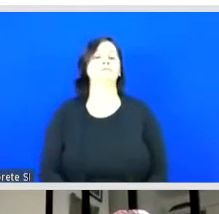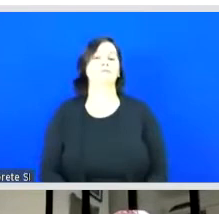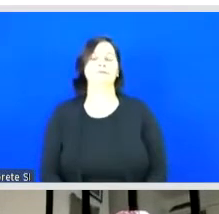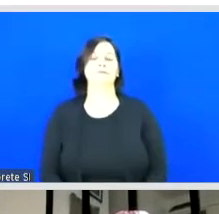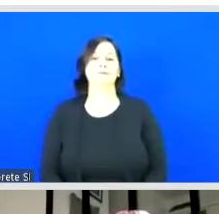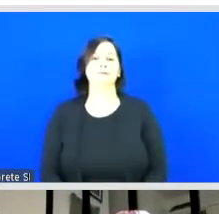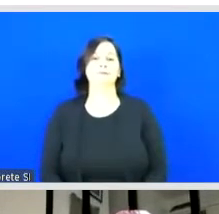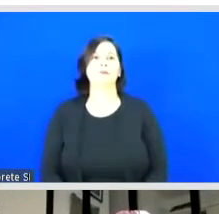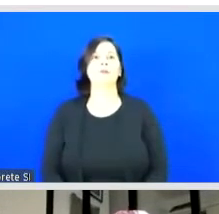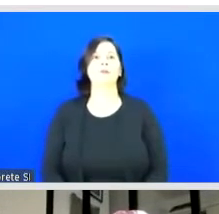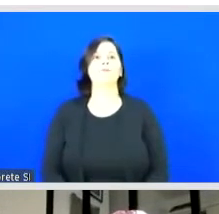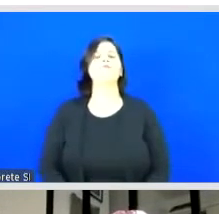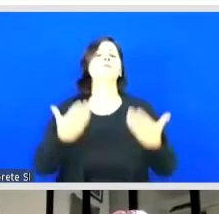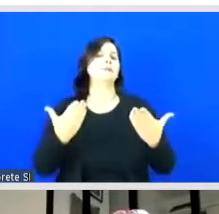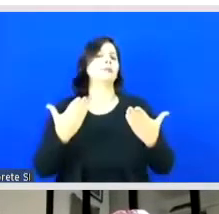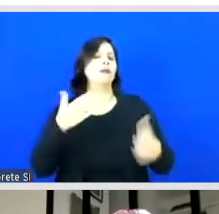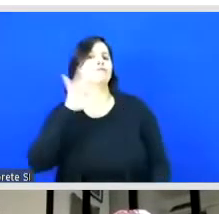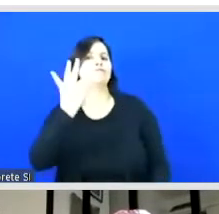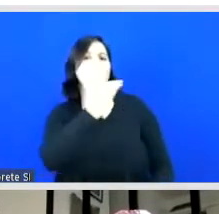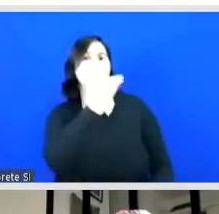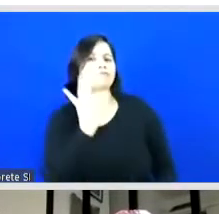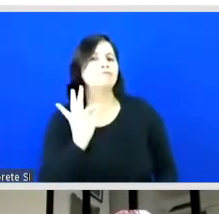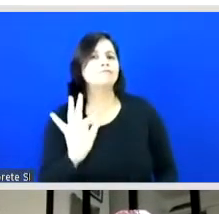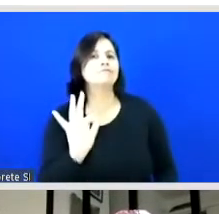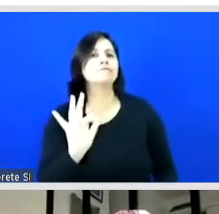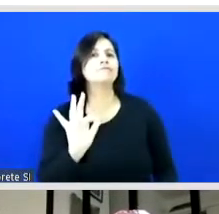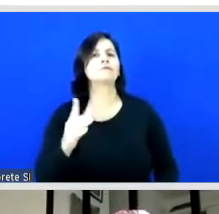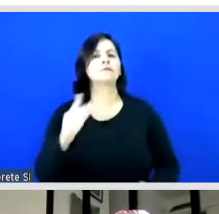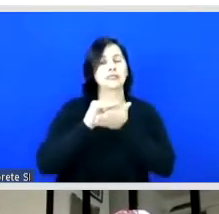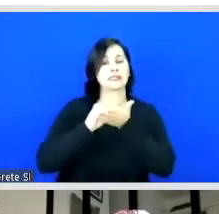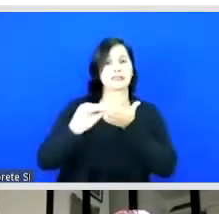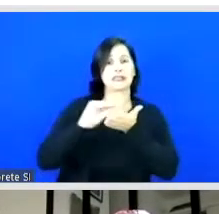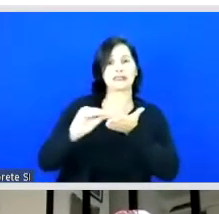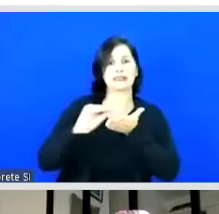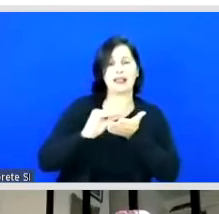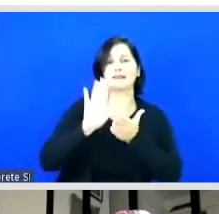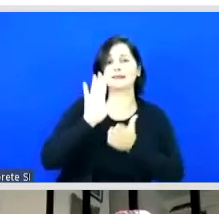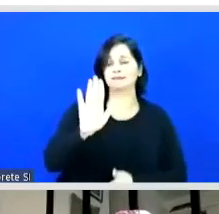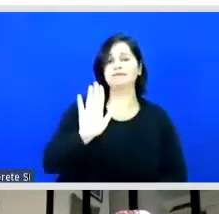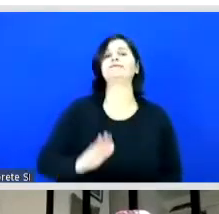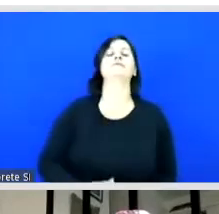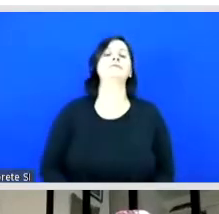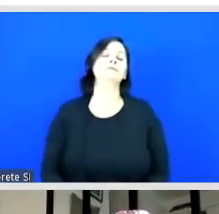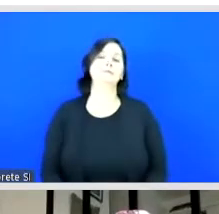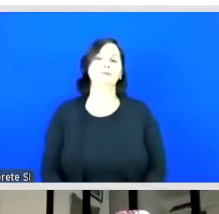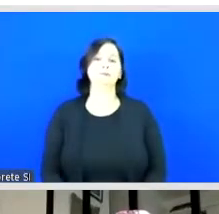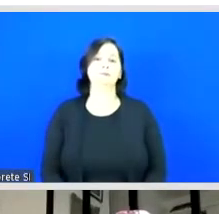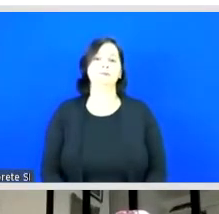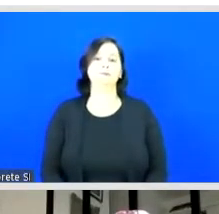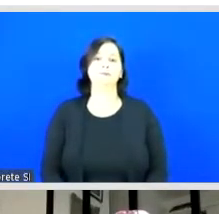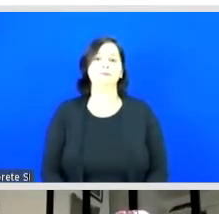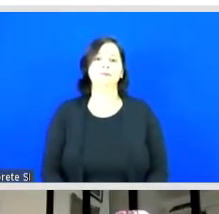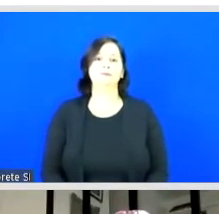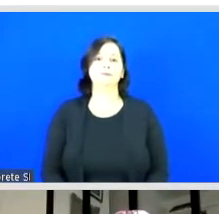Señora Peralta, you are already at the table. You are a woman in leadership. You are a policymaker yourself. So in